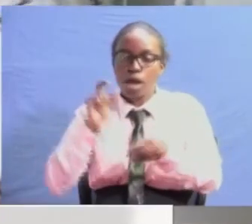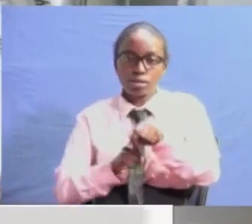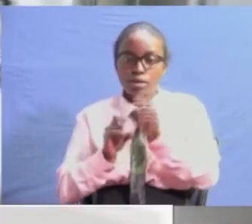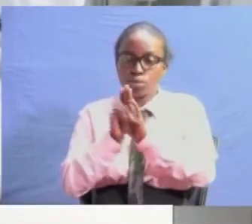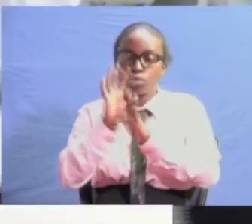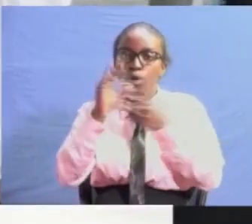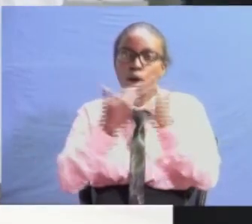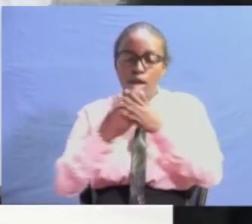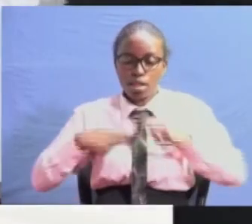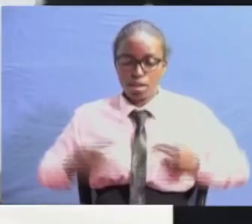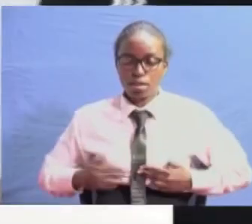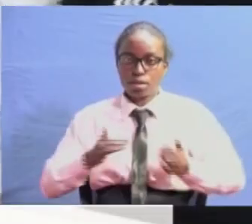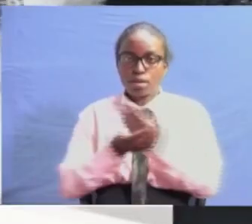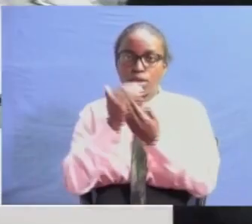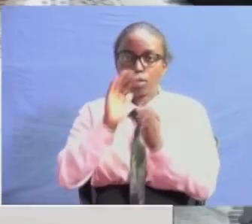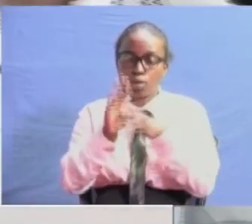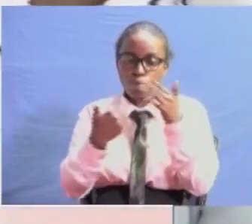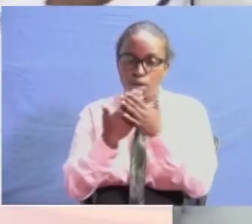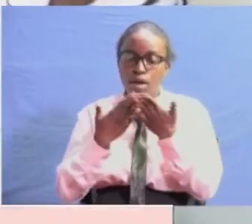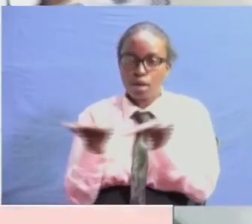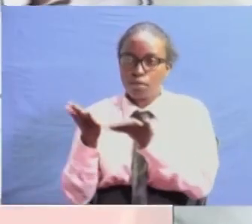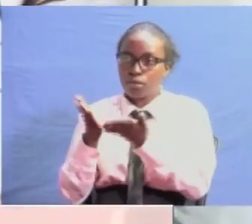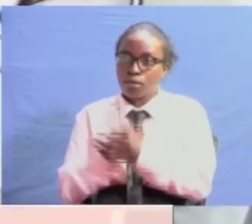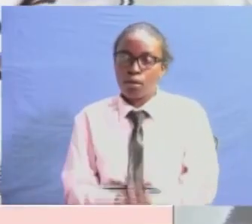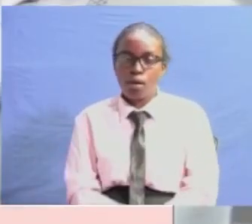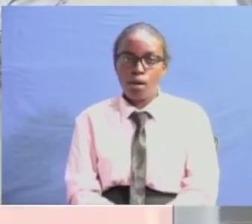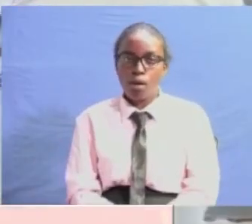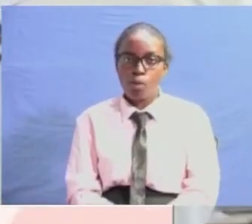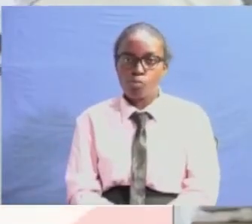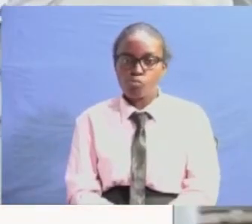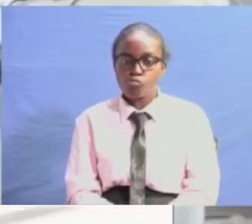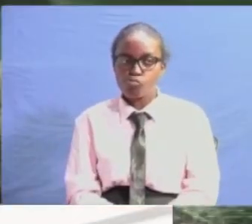healthcare services for residents. Brenda Nyongesa, KUTV.